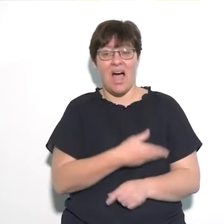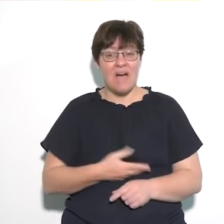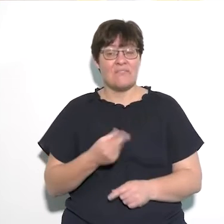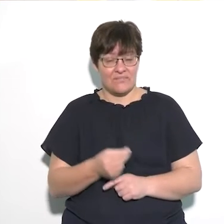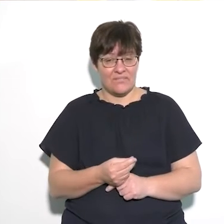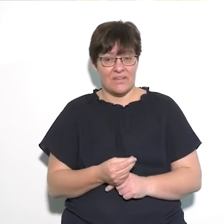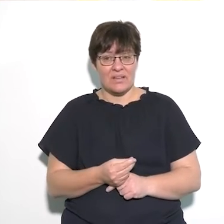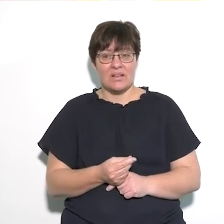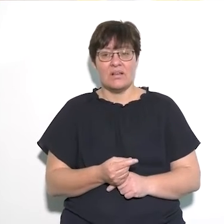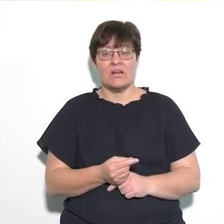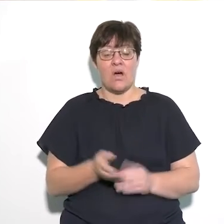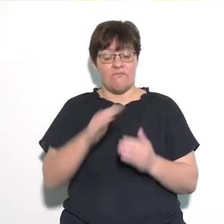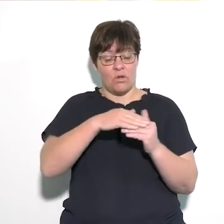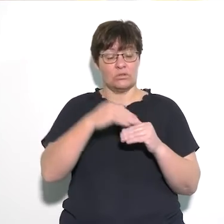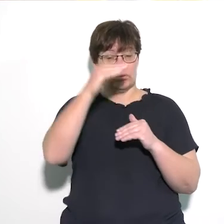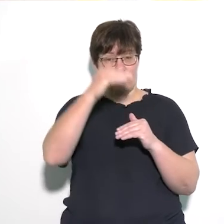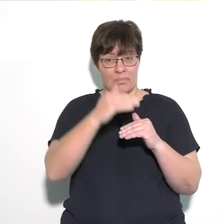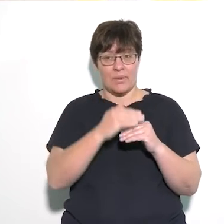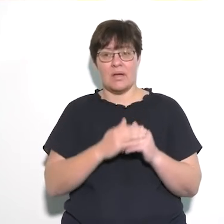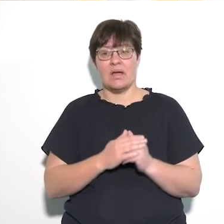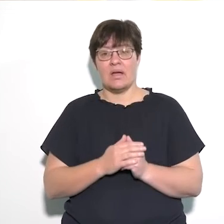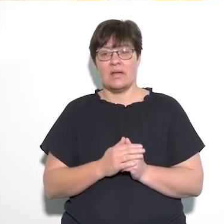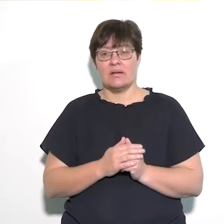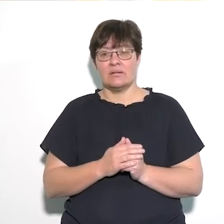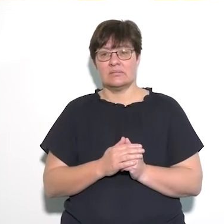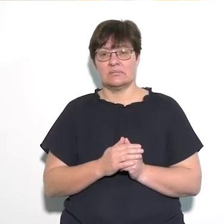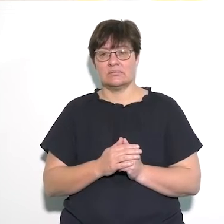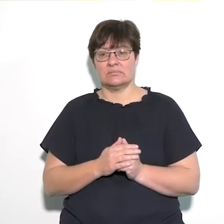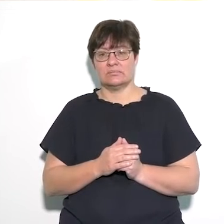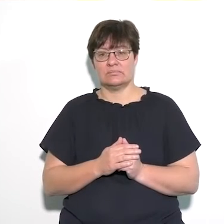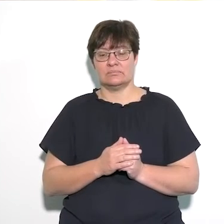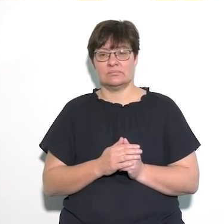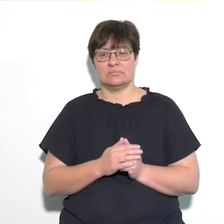half, put the fold at the top, and cut it down.